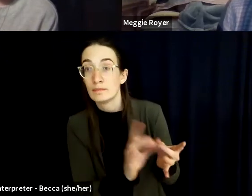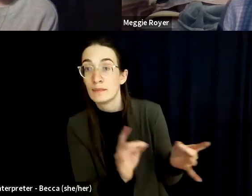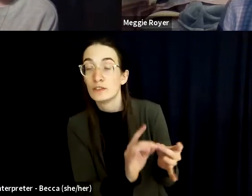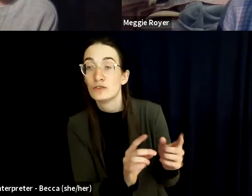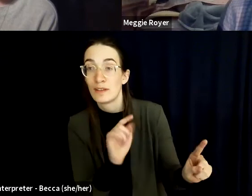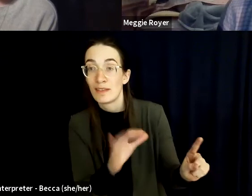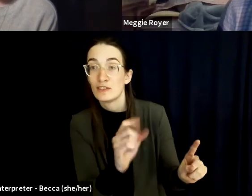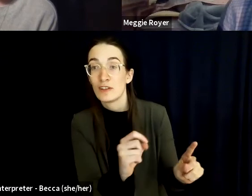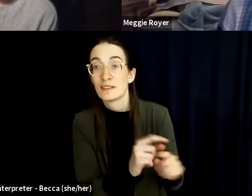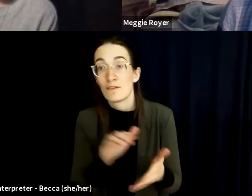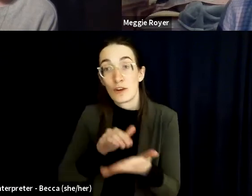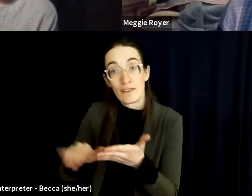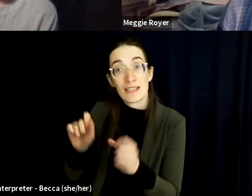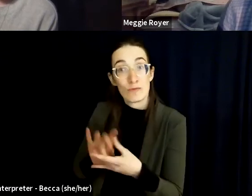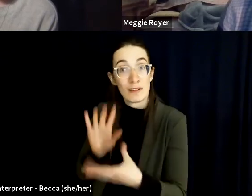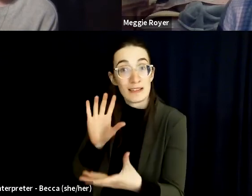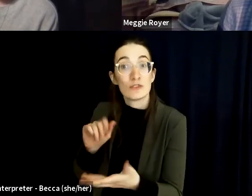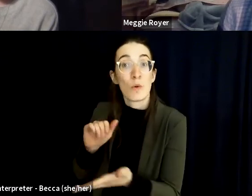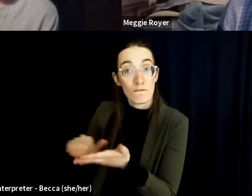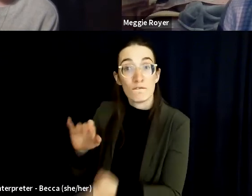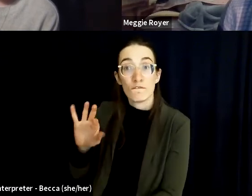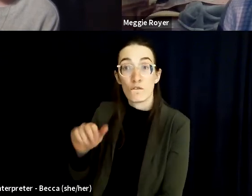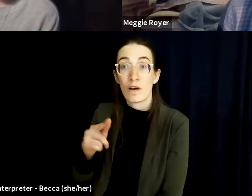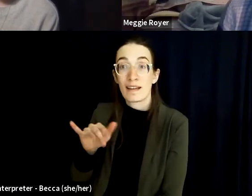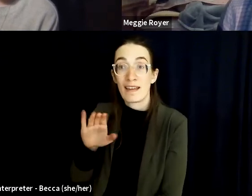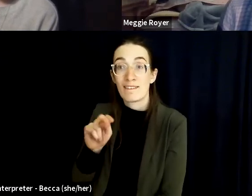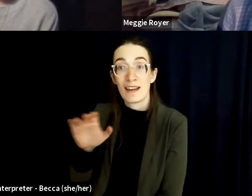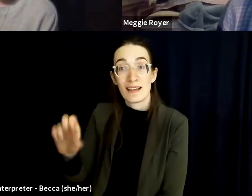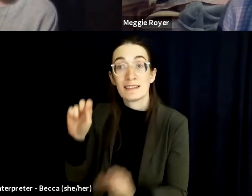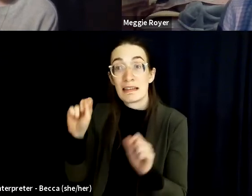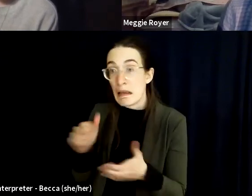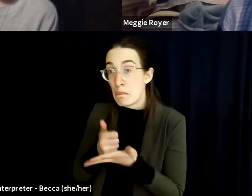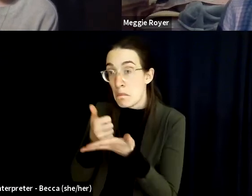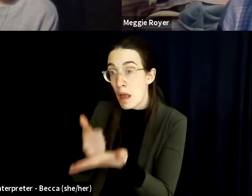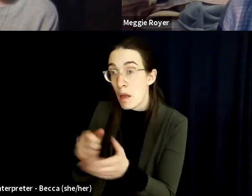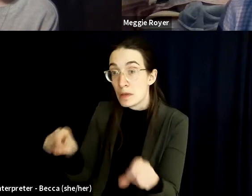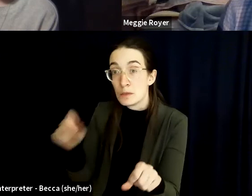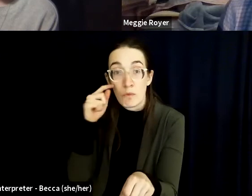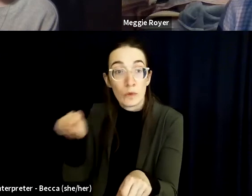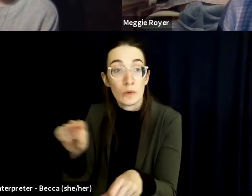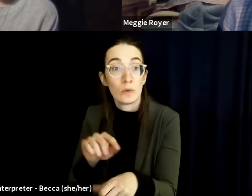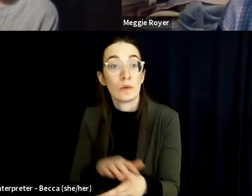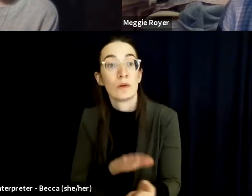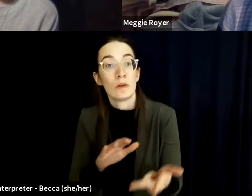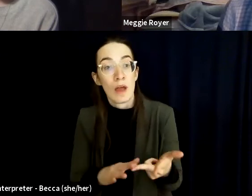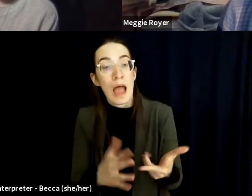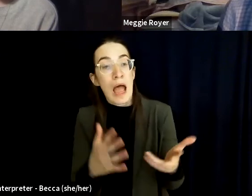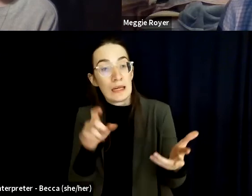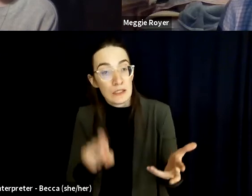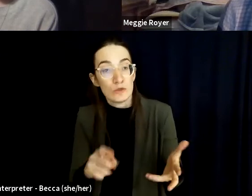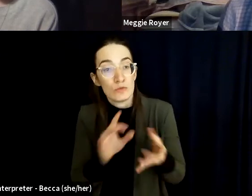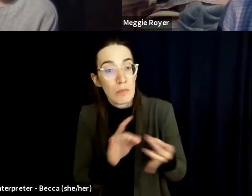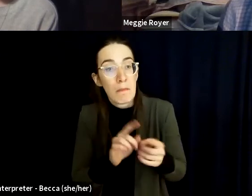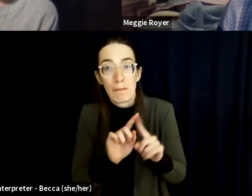if forgiveness is something that works for you, that might play into one of your prompts. What do I need to say but have not voiced? If my body